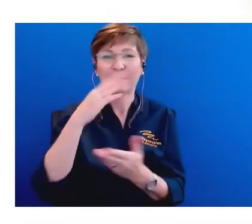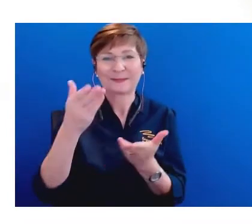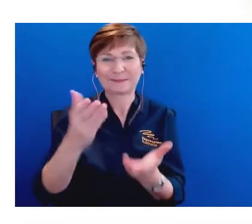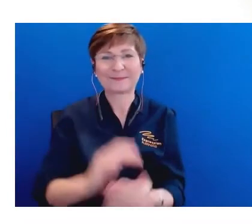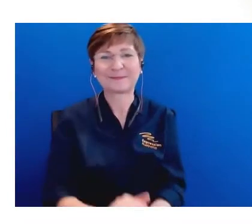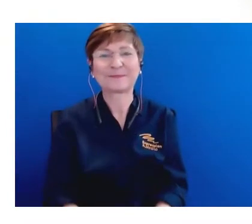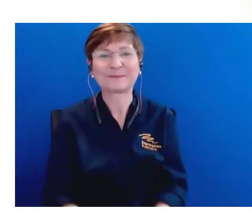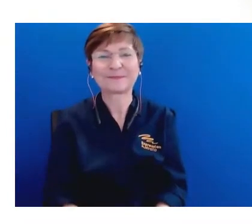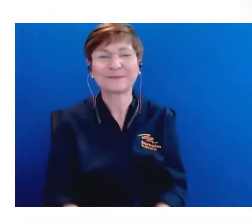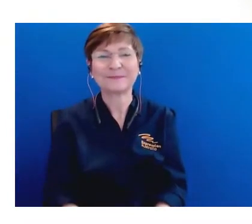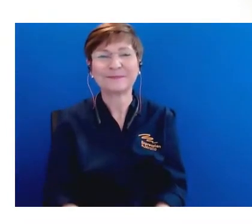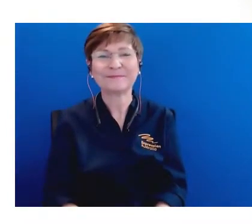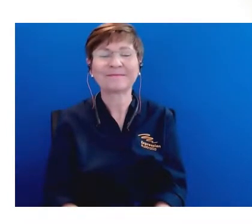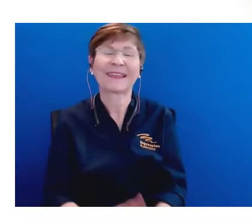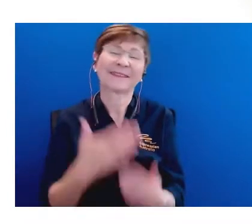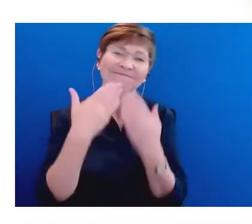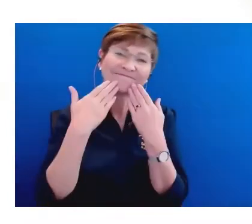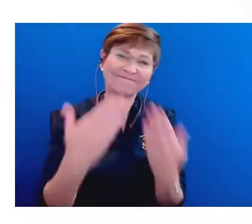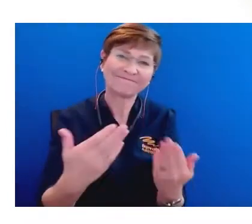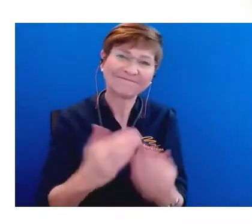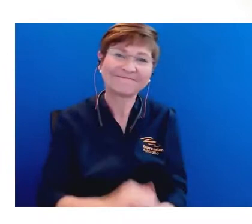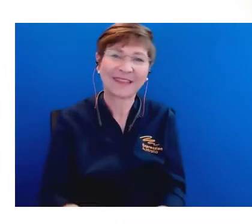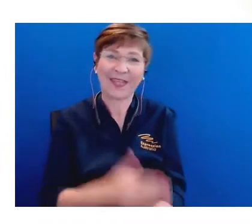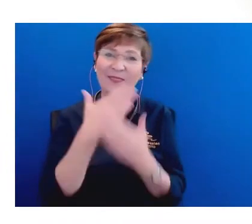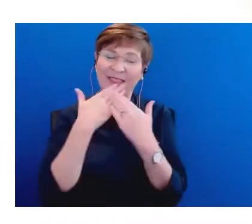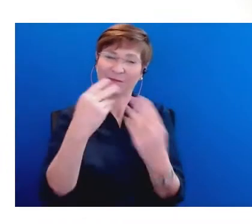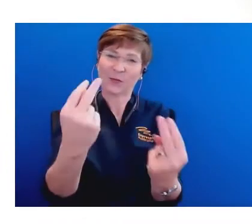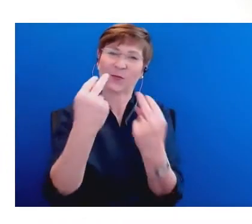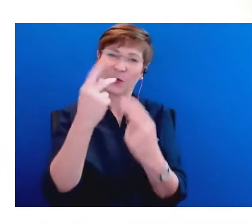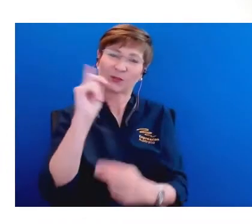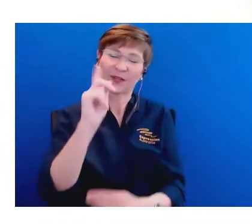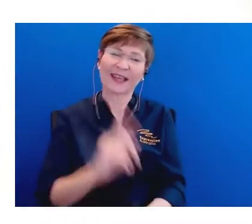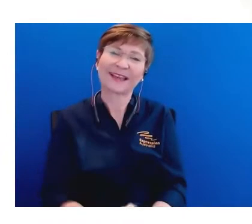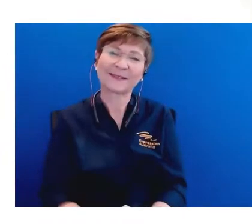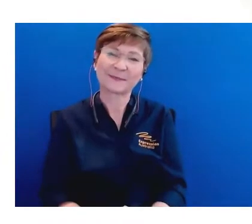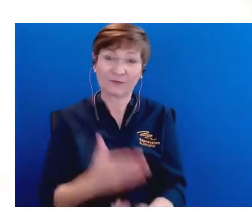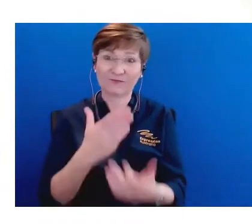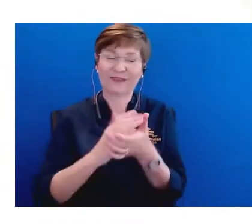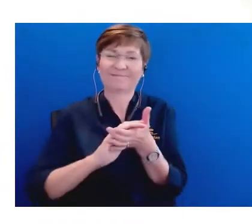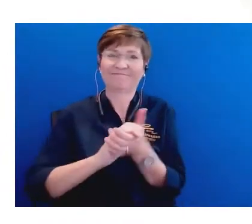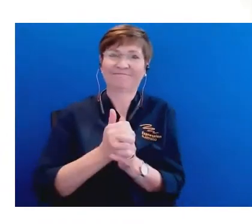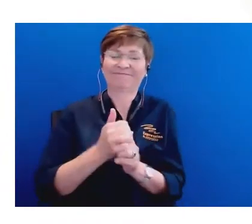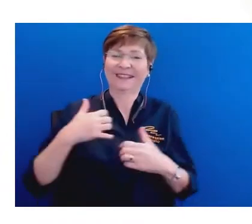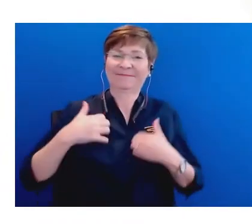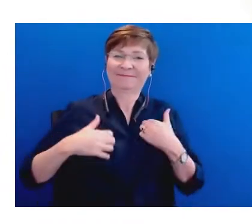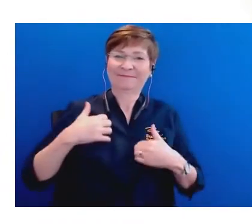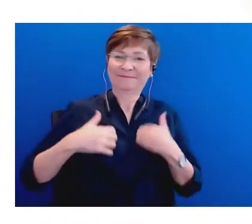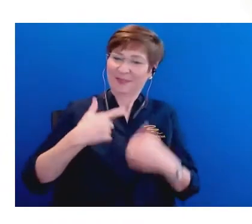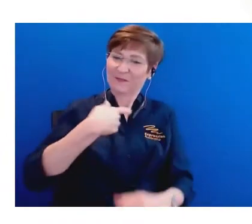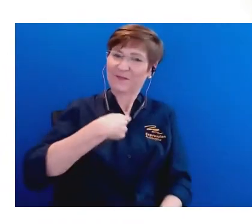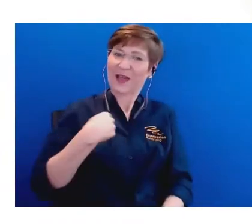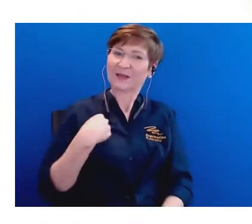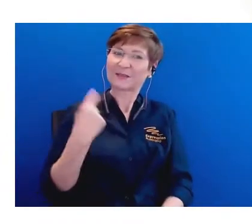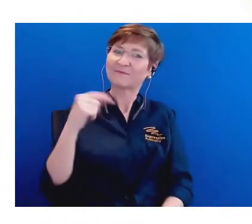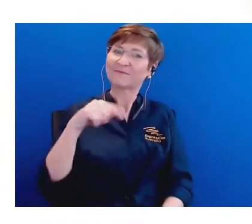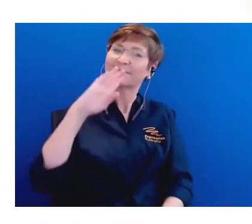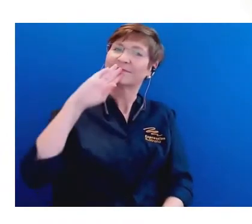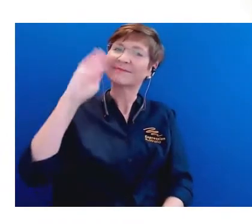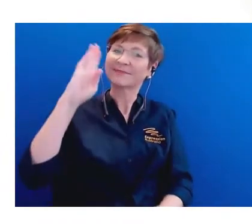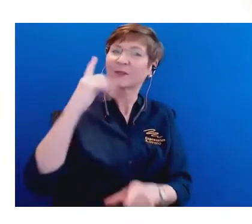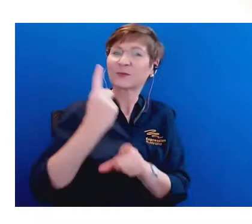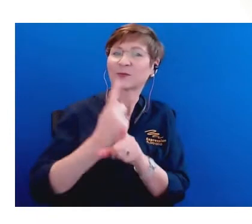Thanks, Melissa, and thanks everyone for tuning in today. I'm really thrilled to have been invited to speak to you about the work we've been